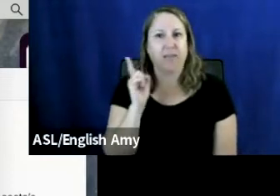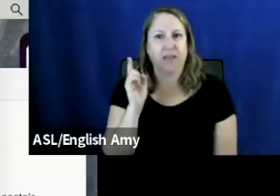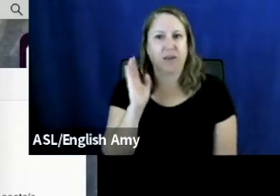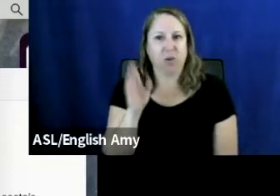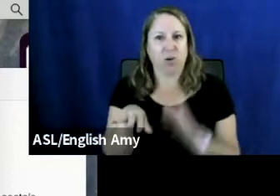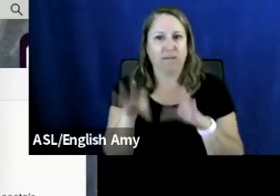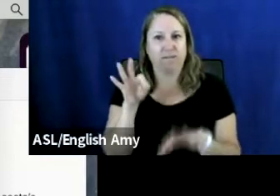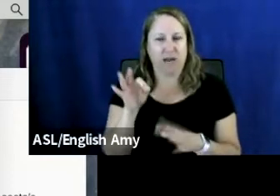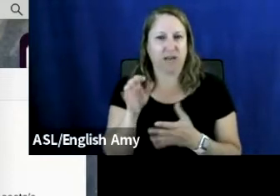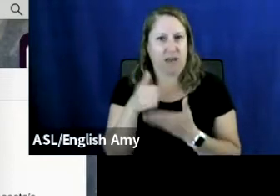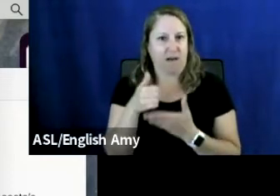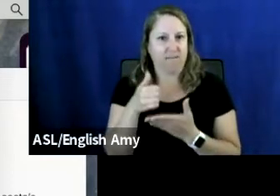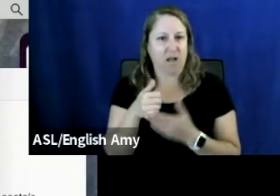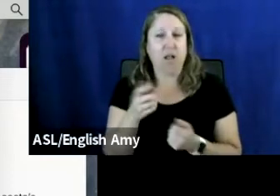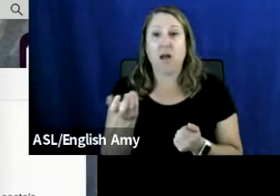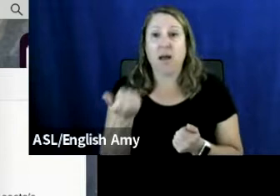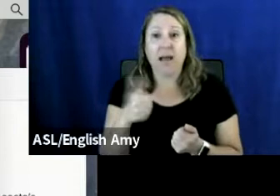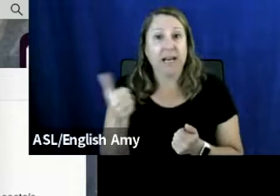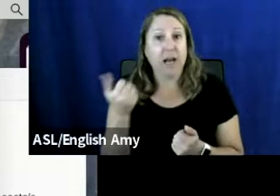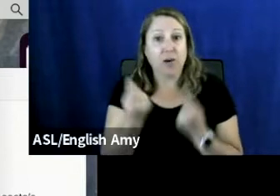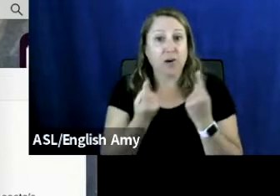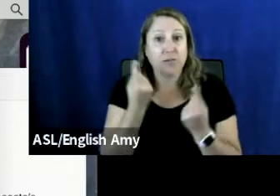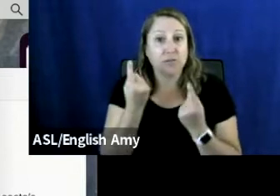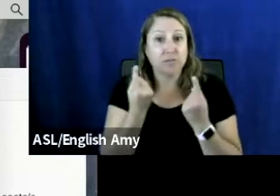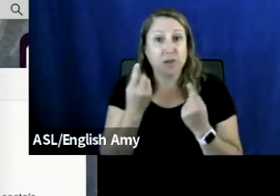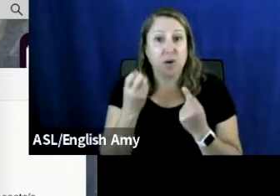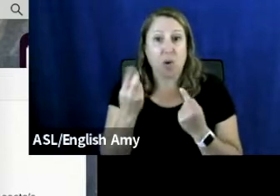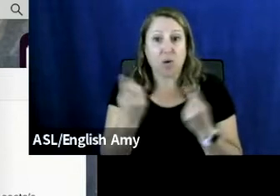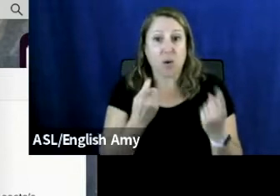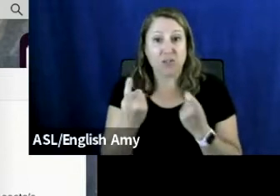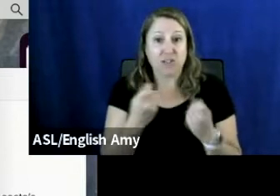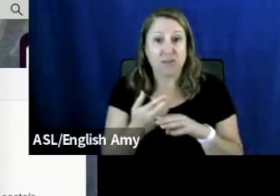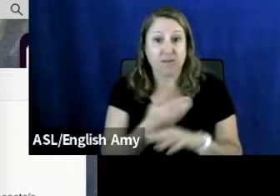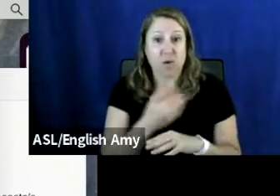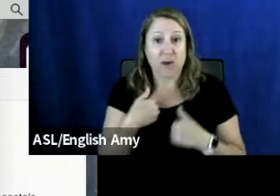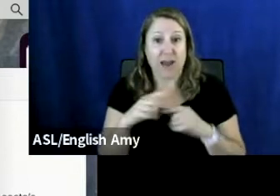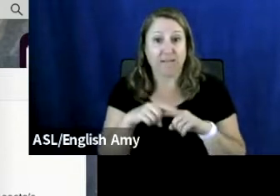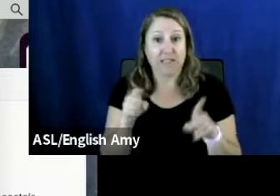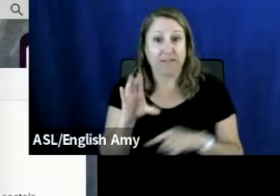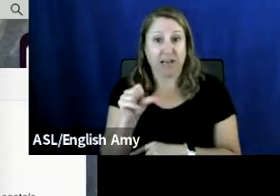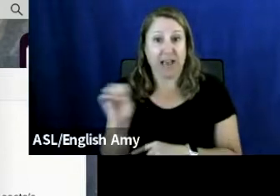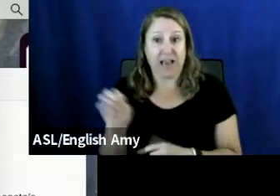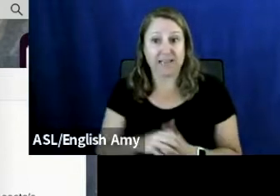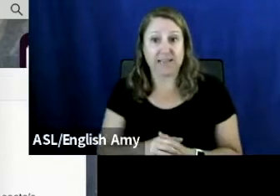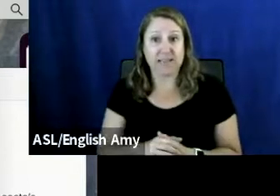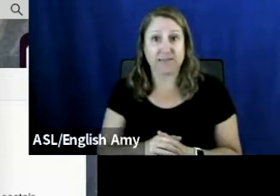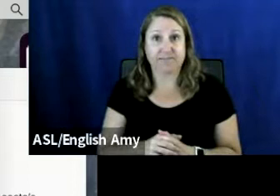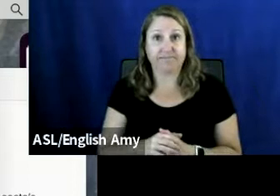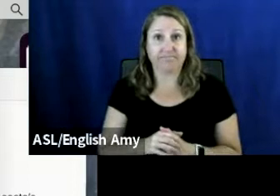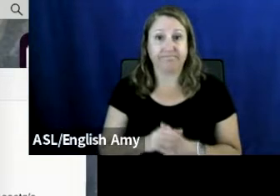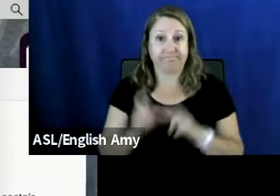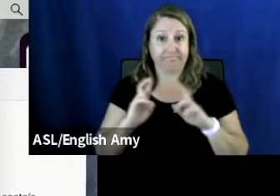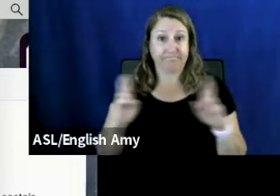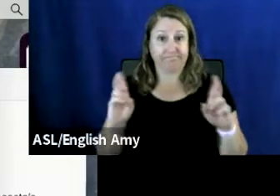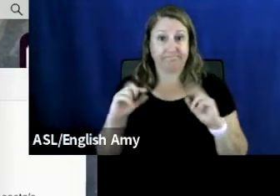as well. Anyone else have a thought or question before I move on to sharing a different case? I just had a quick question.